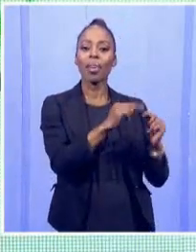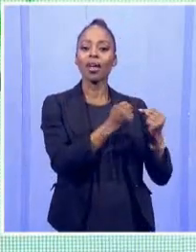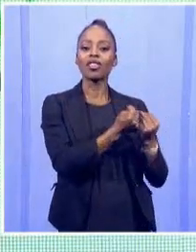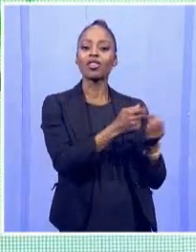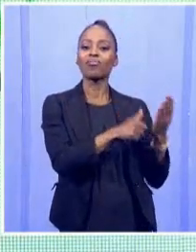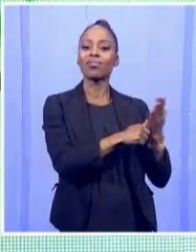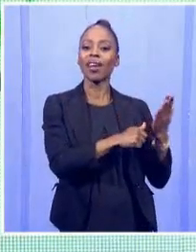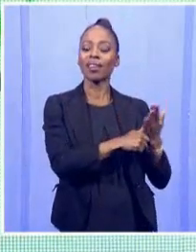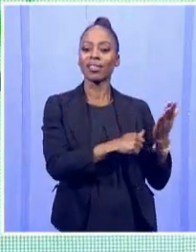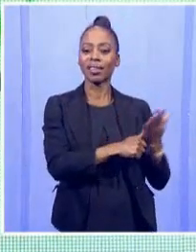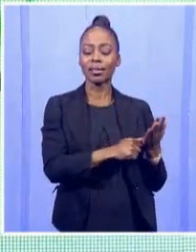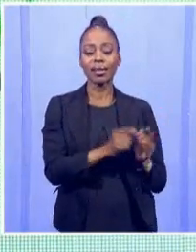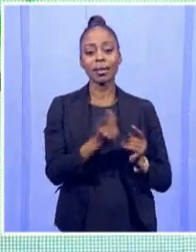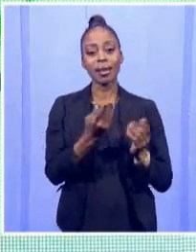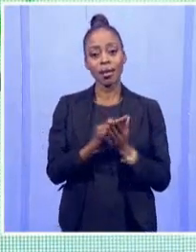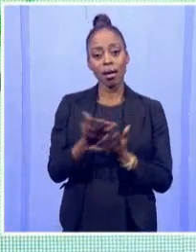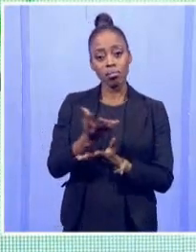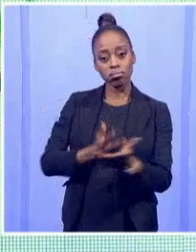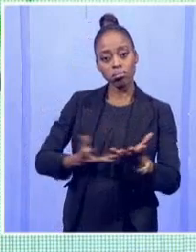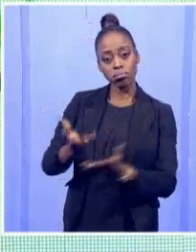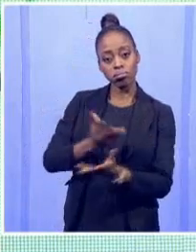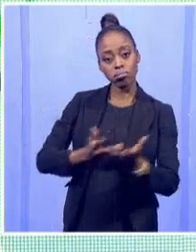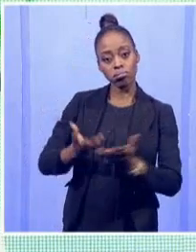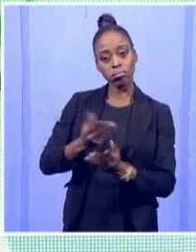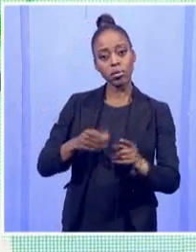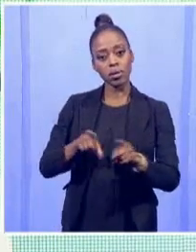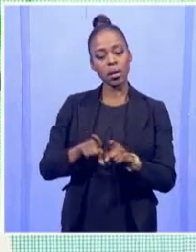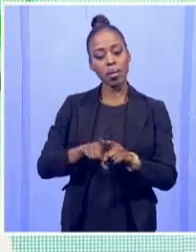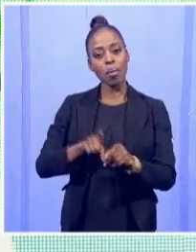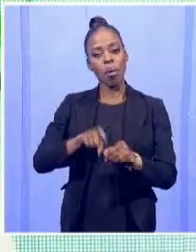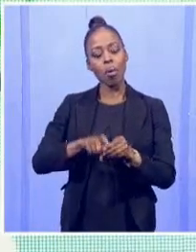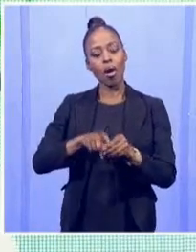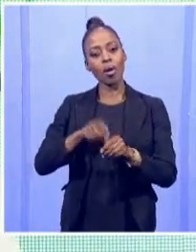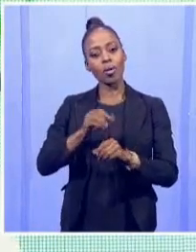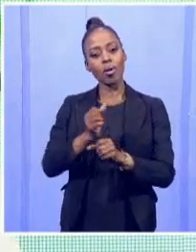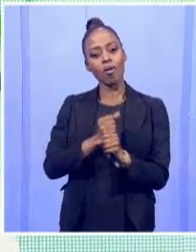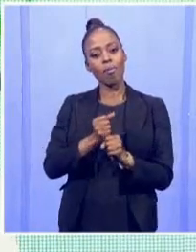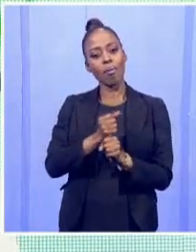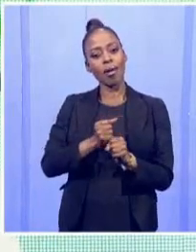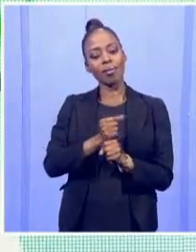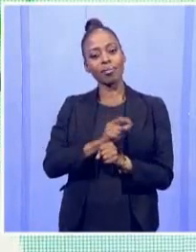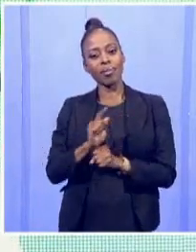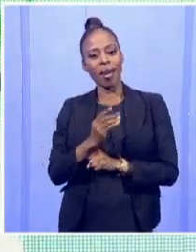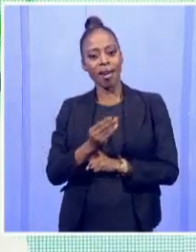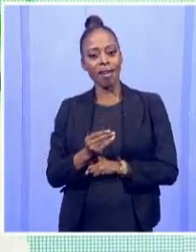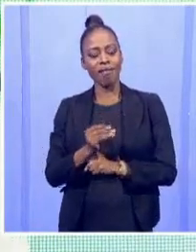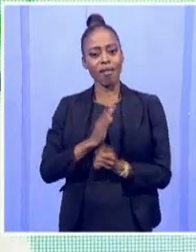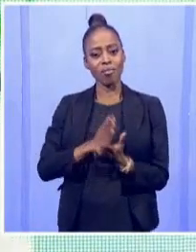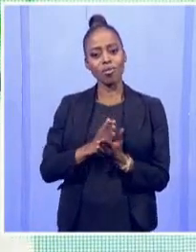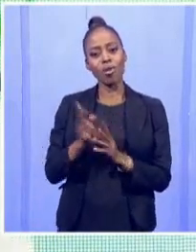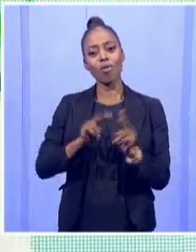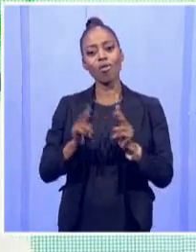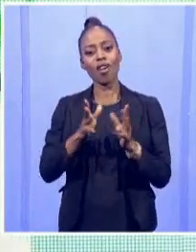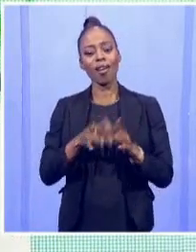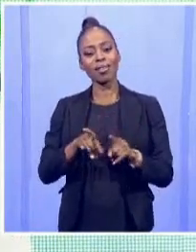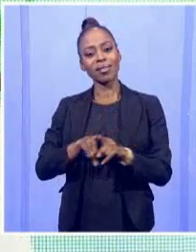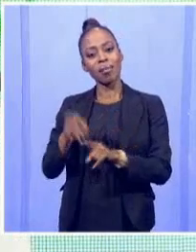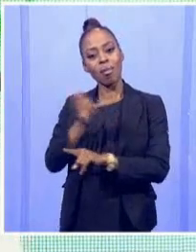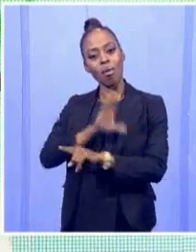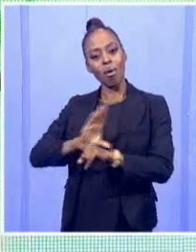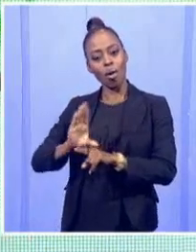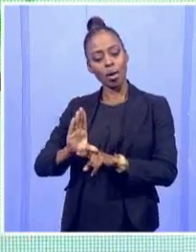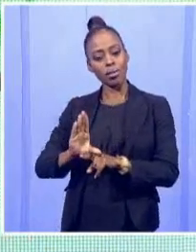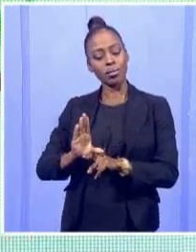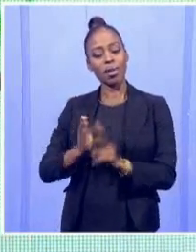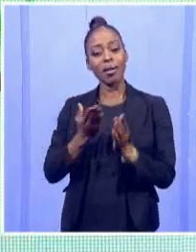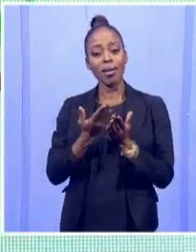together with, in our case, we also have the College of Medicine. I'm sure it will be the regulator and the college. Could we